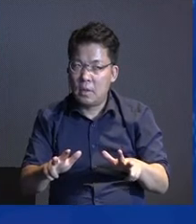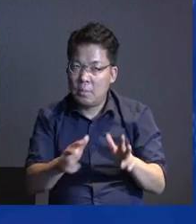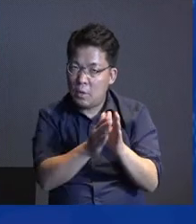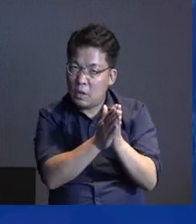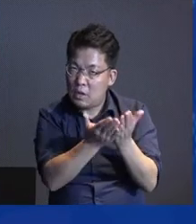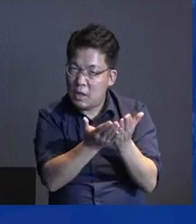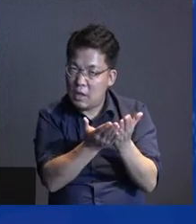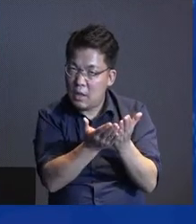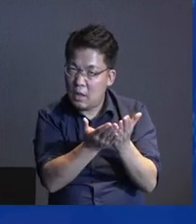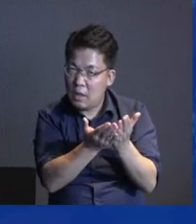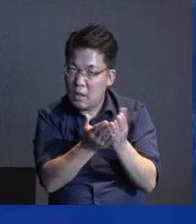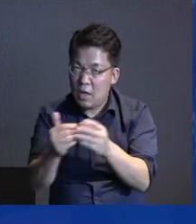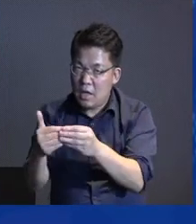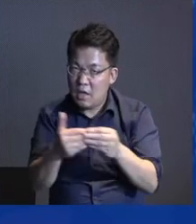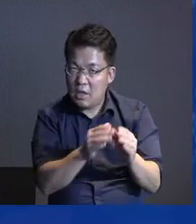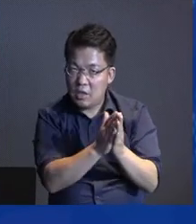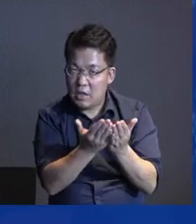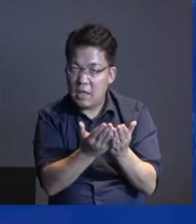website, the